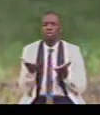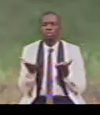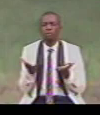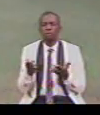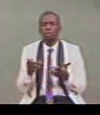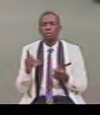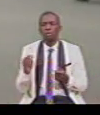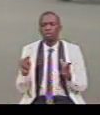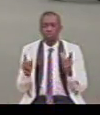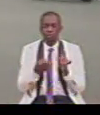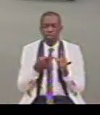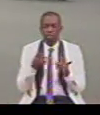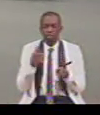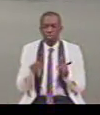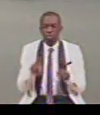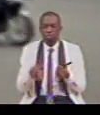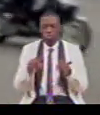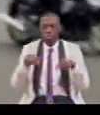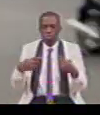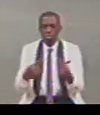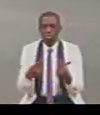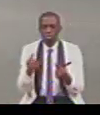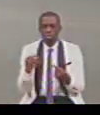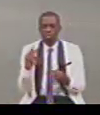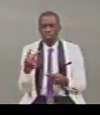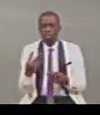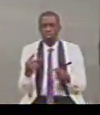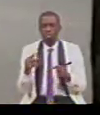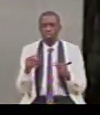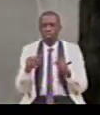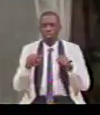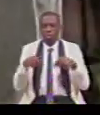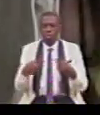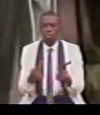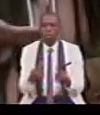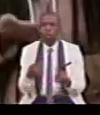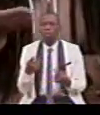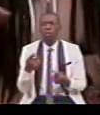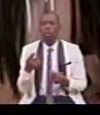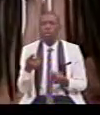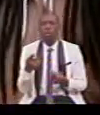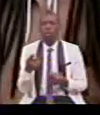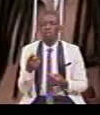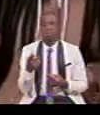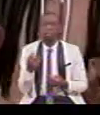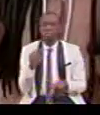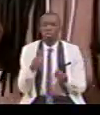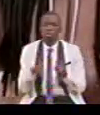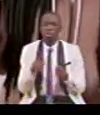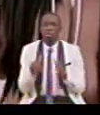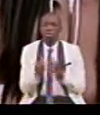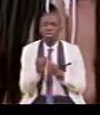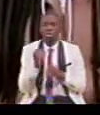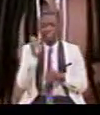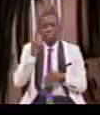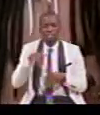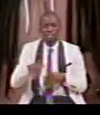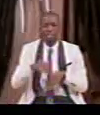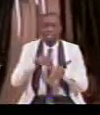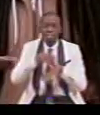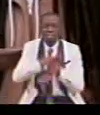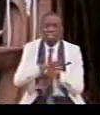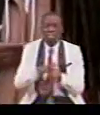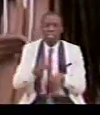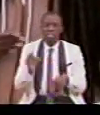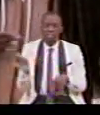the second they went. Even when they had rejected from the former servants, the people he still sent, they kept